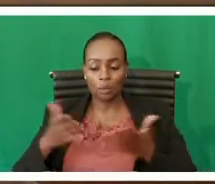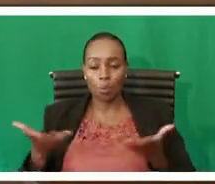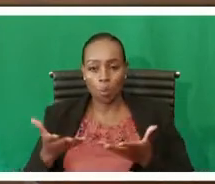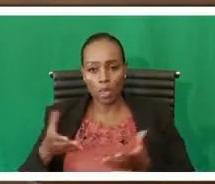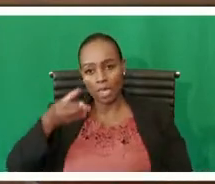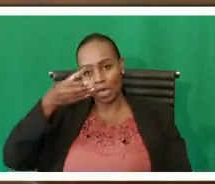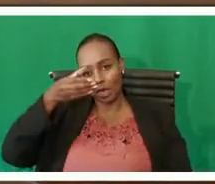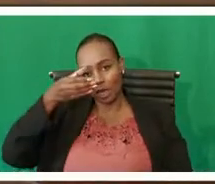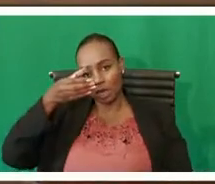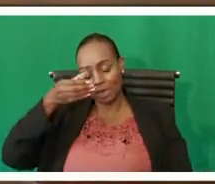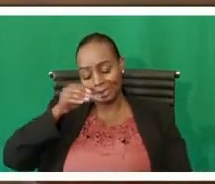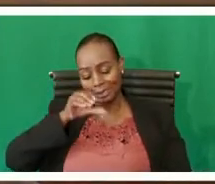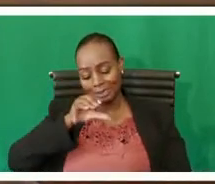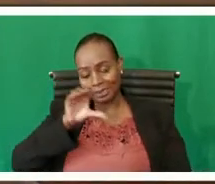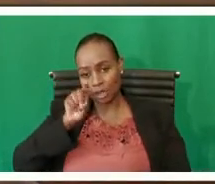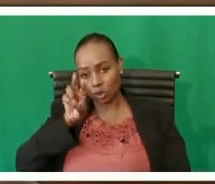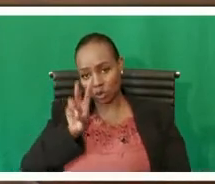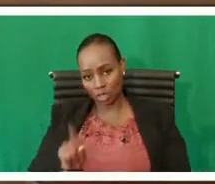of Technology.